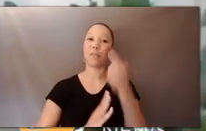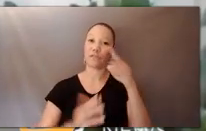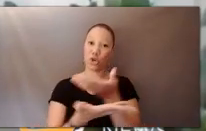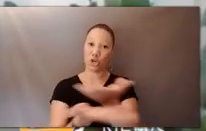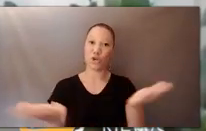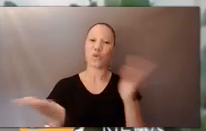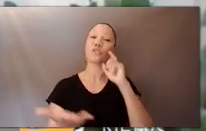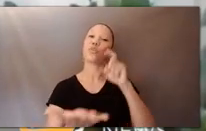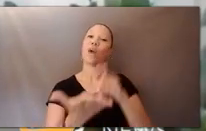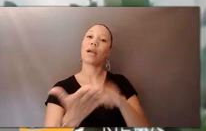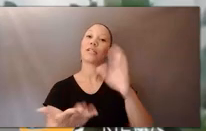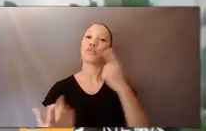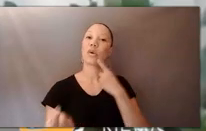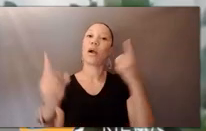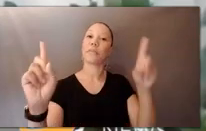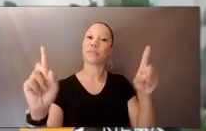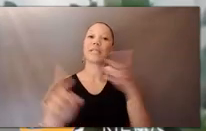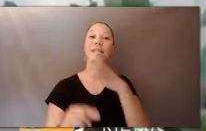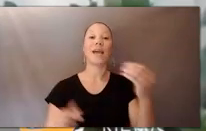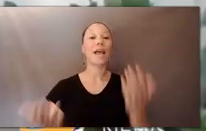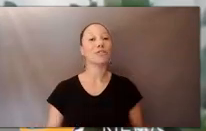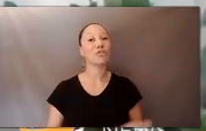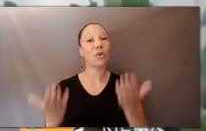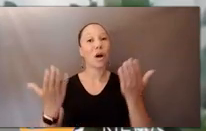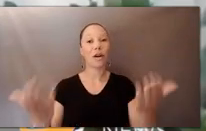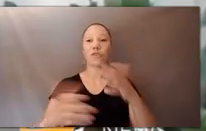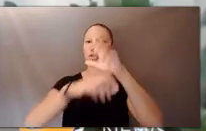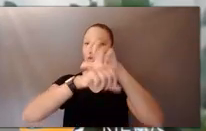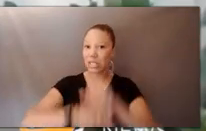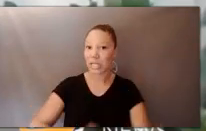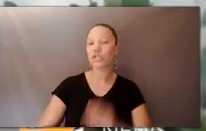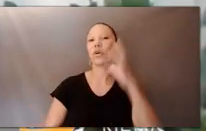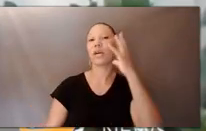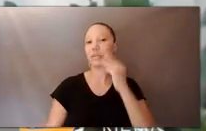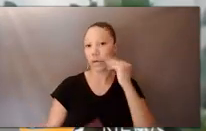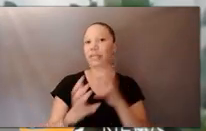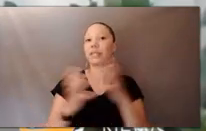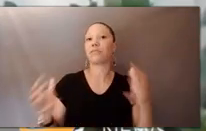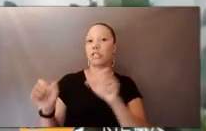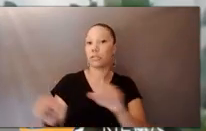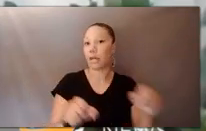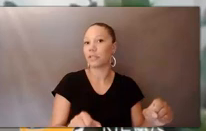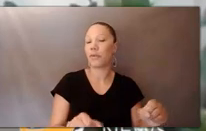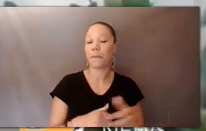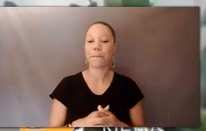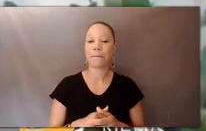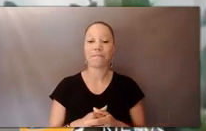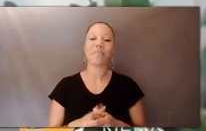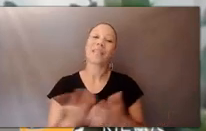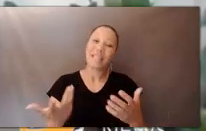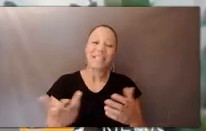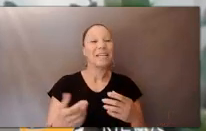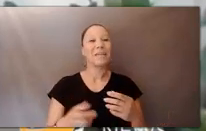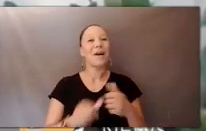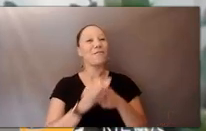to recognize your accomplishments, and to offer as many traditional experiences as we can, and possibly in untraditional